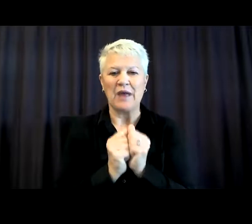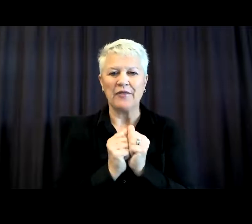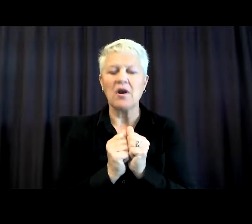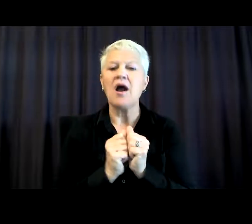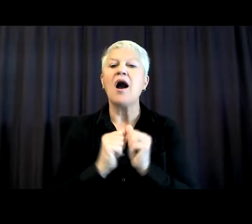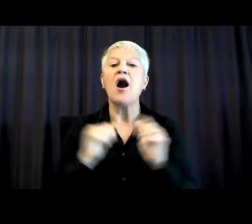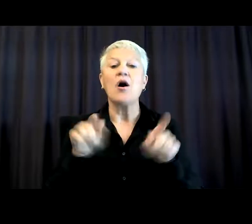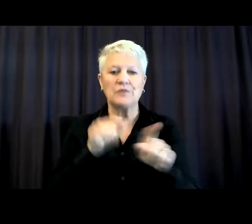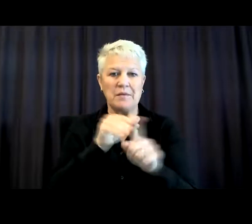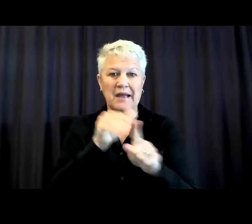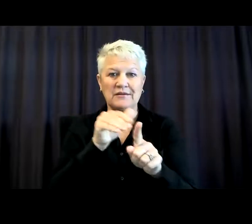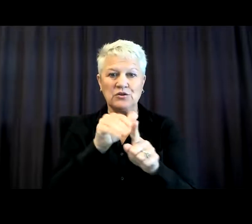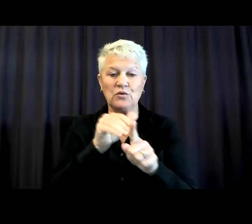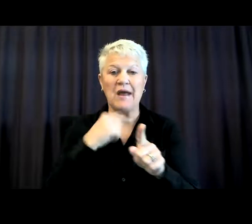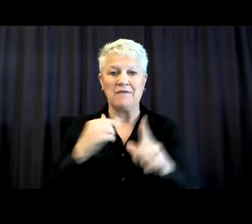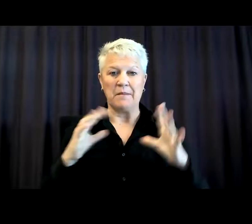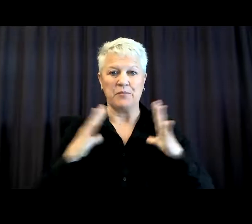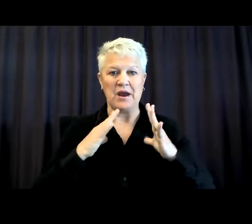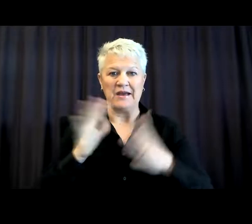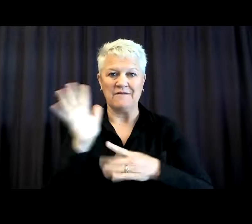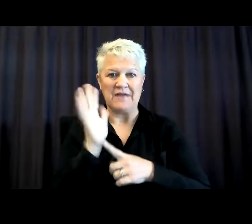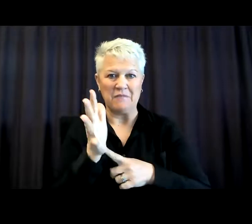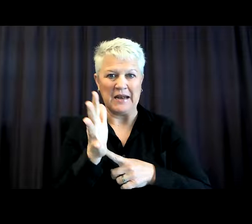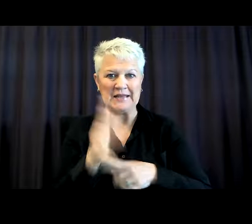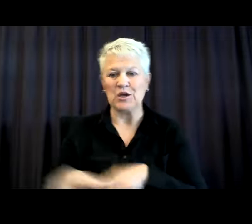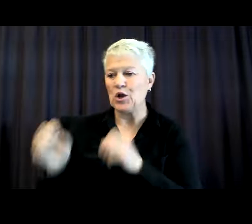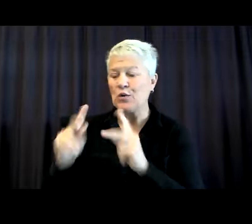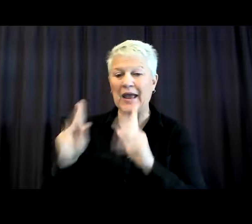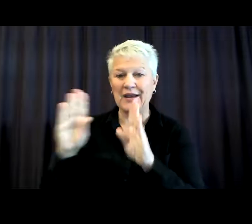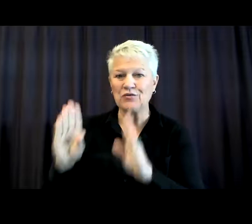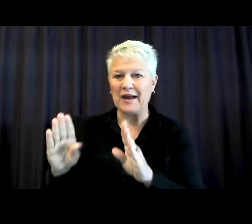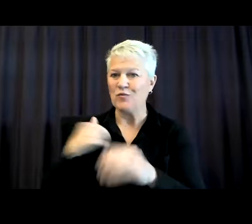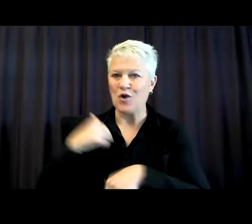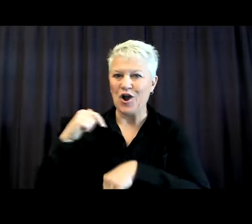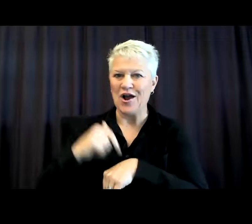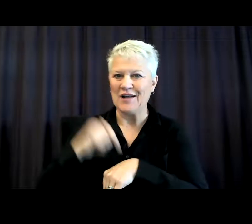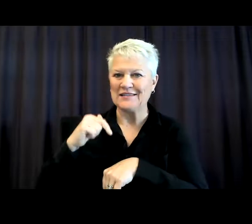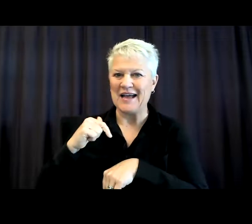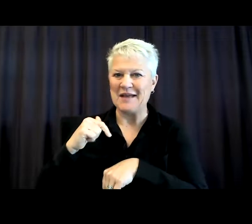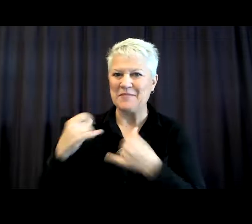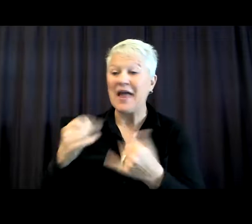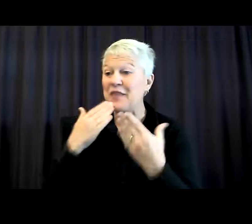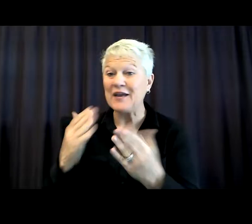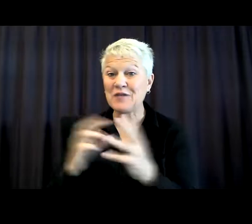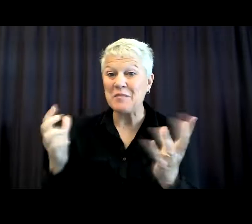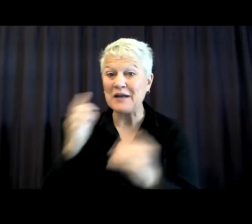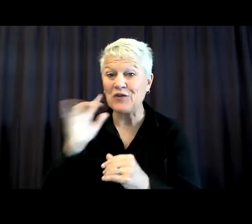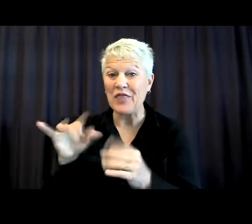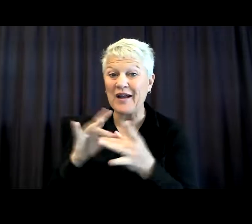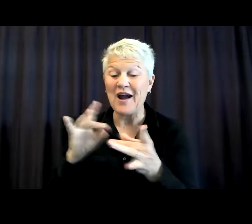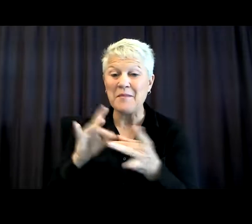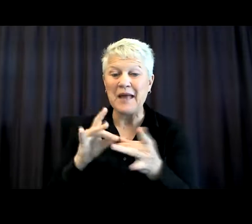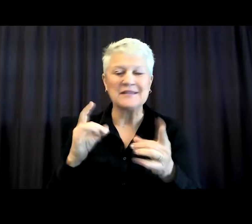going to take a break in 5 minutes. Okay, all right, great. And we're just on time schedule. Thank you very much for the comments